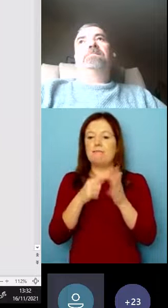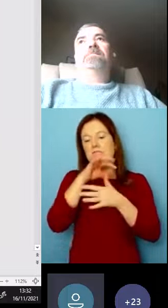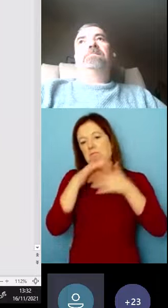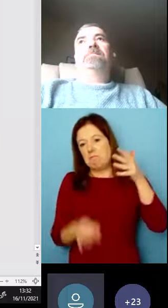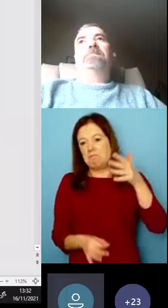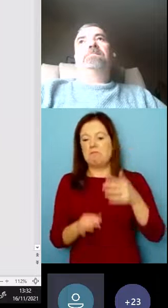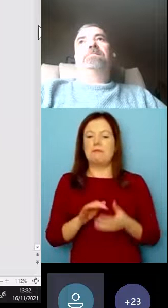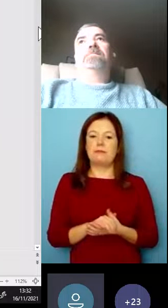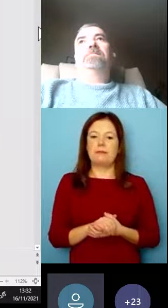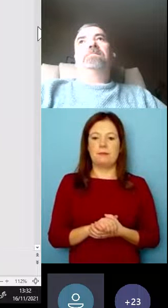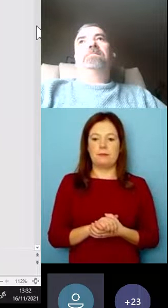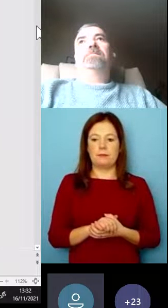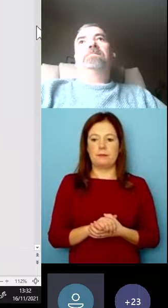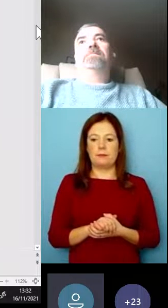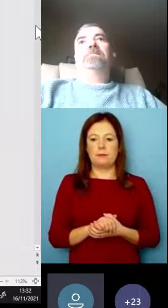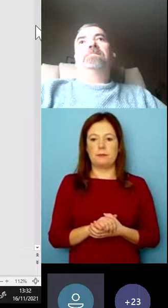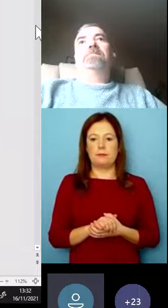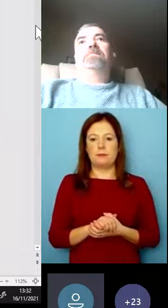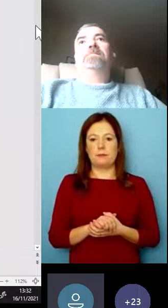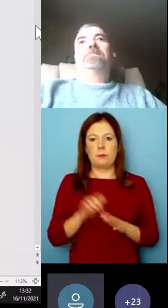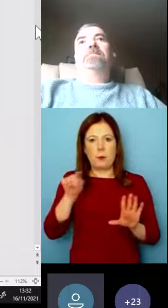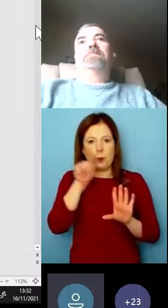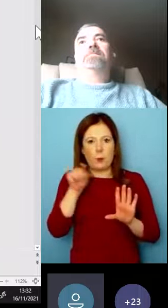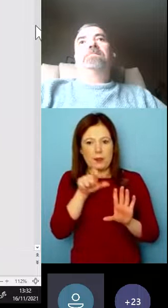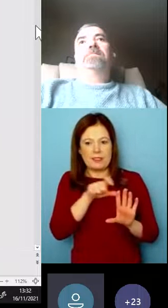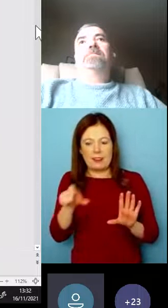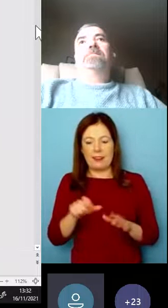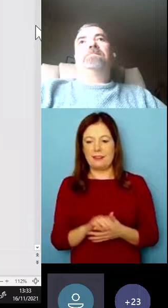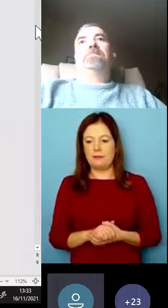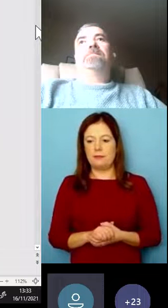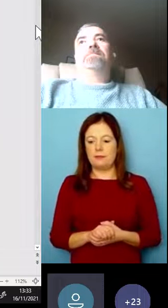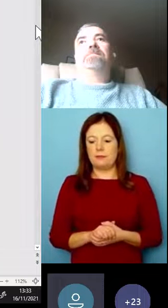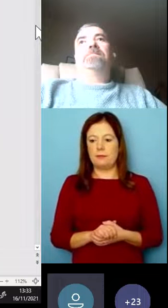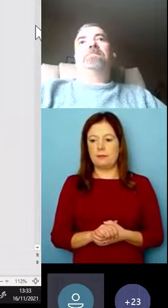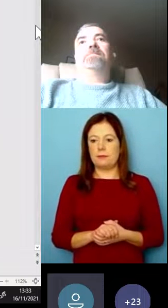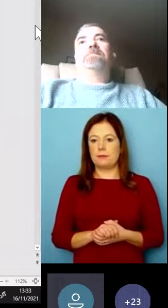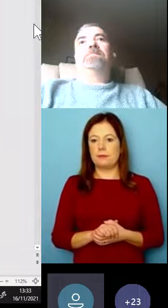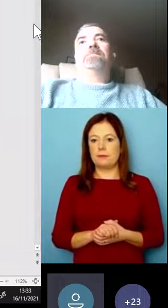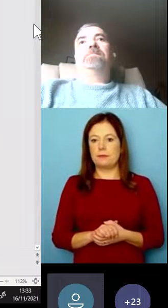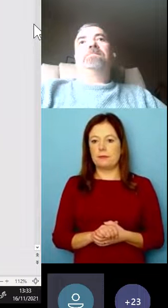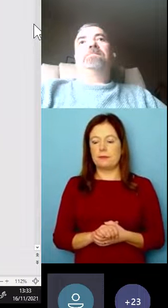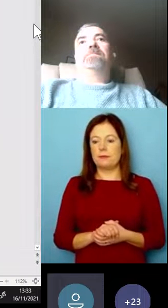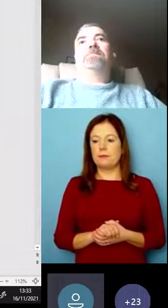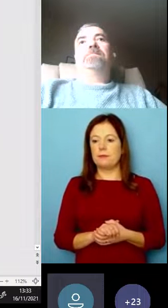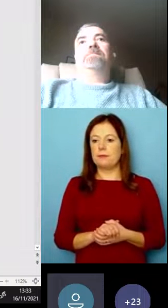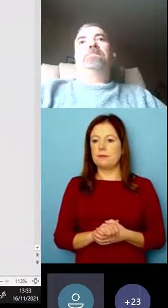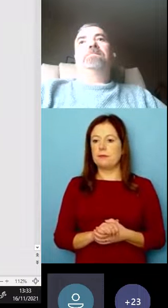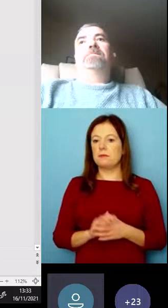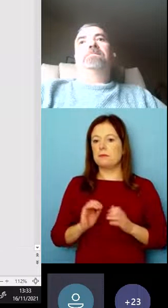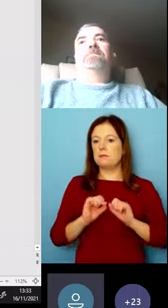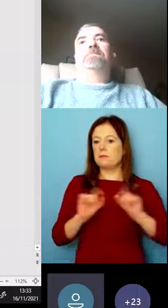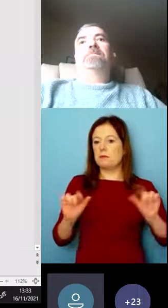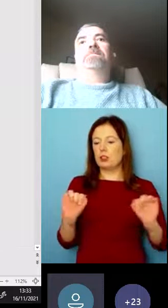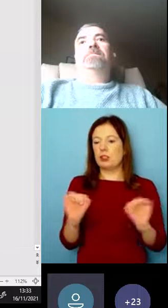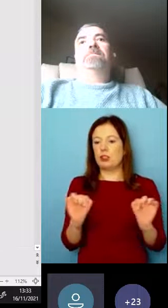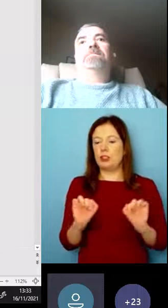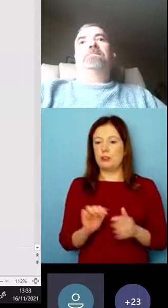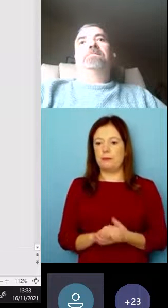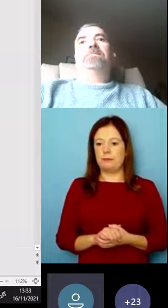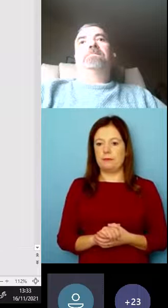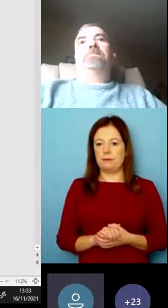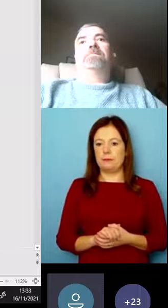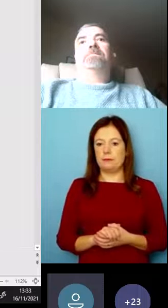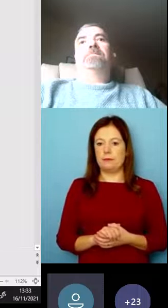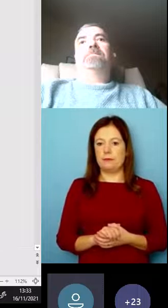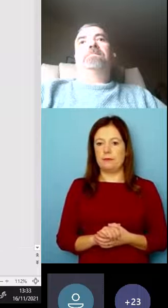etc. Has that come through yet? Can you see it, David? I'm not getting presentation mode yet, unfortunately. It's still